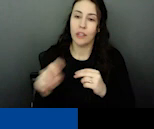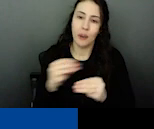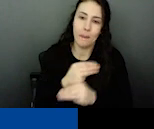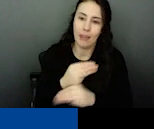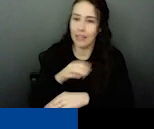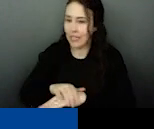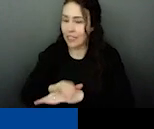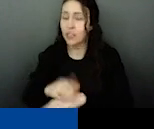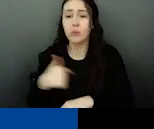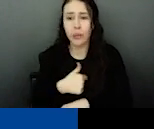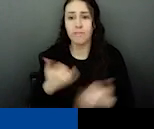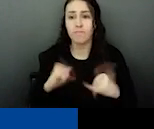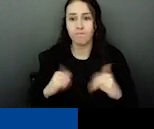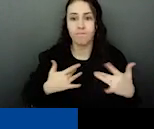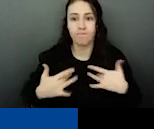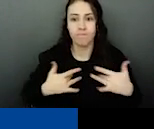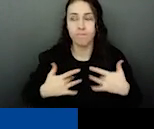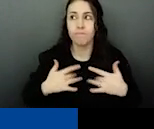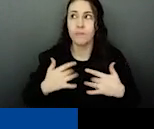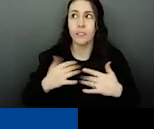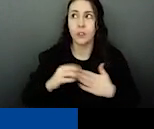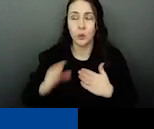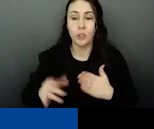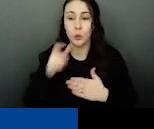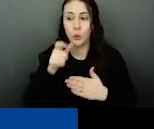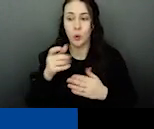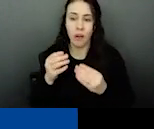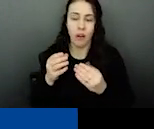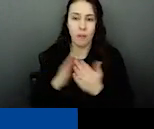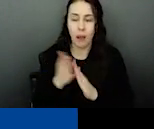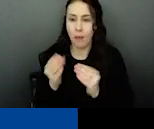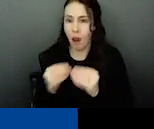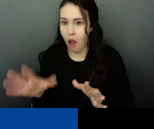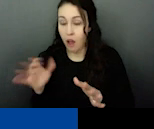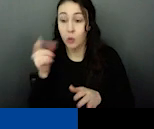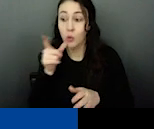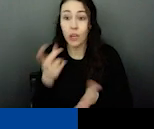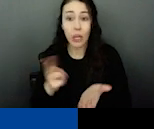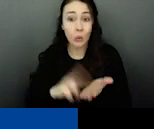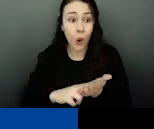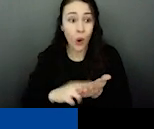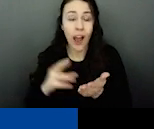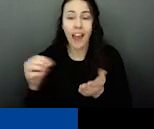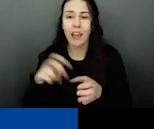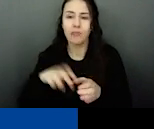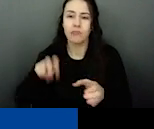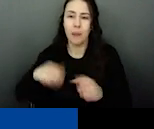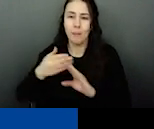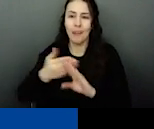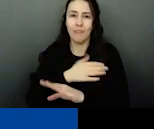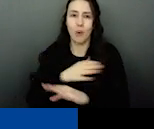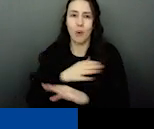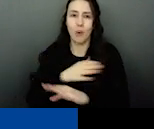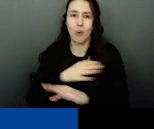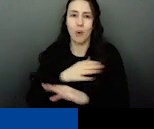that process from those that enroll and drop before census. We don't know what's happening to those students, so we're encouraging